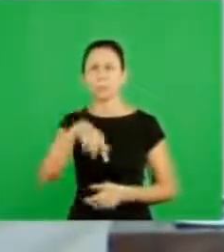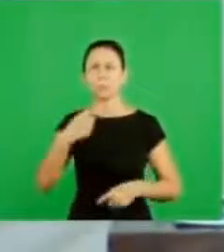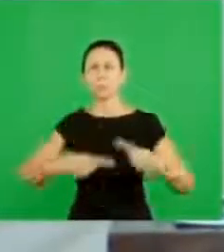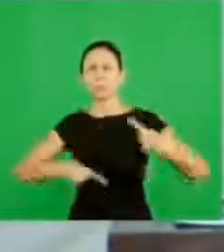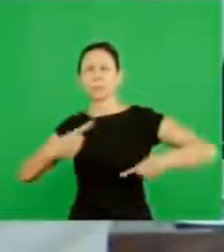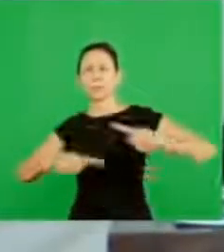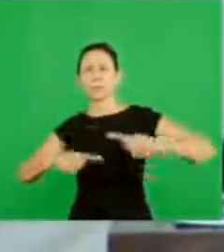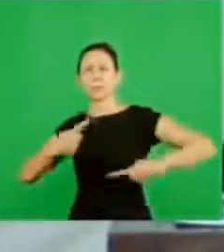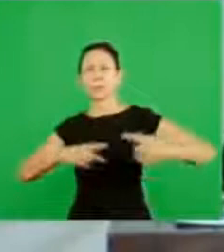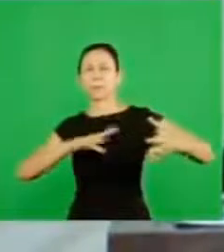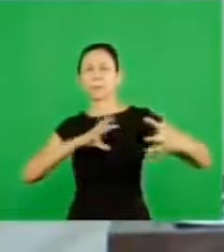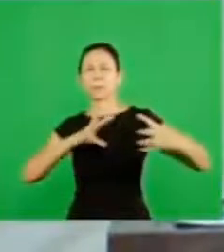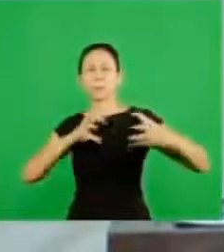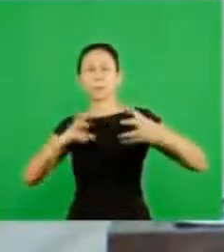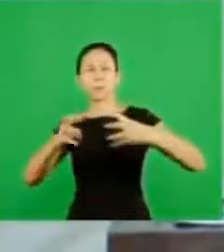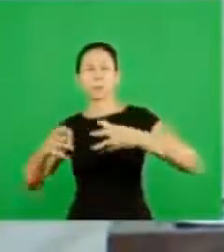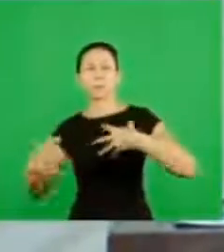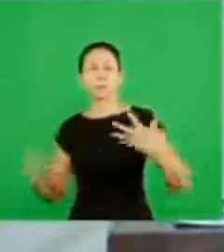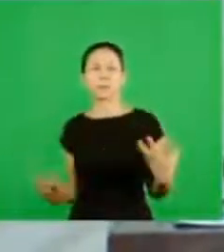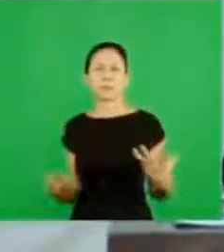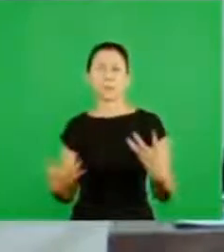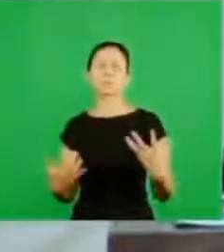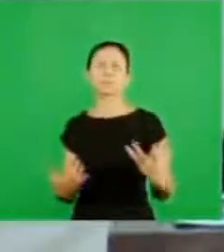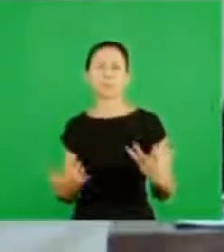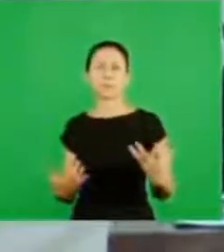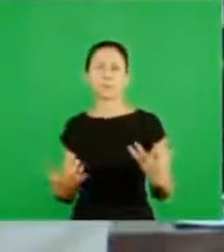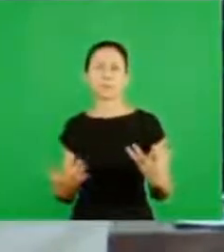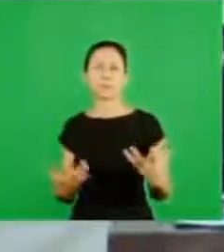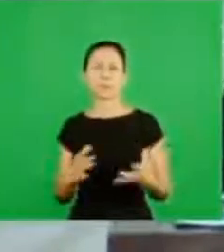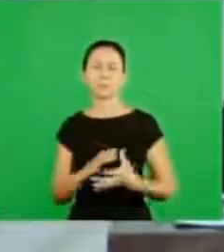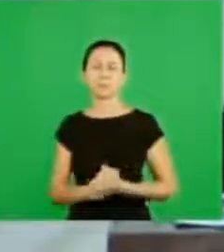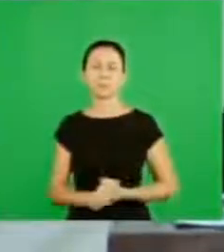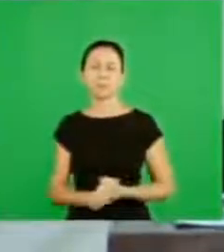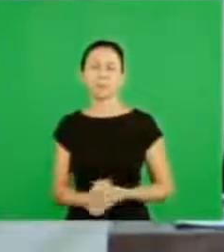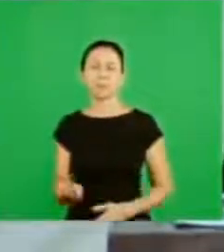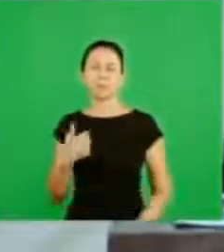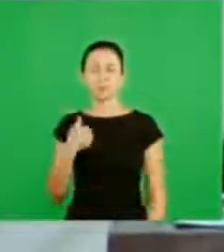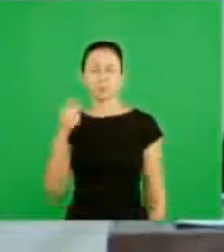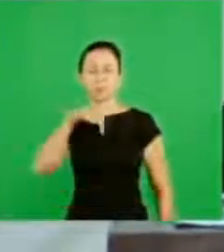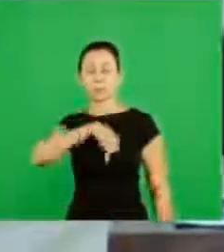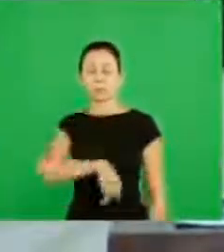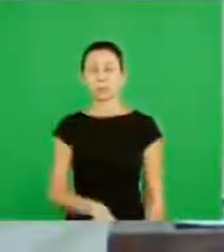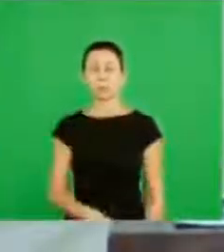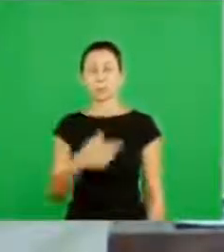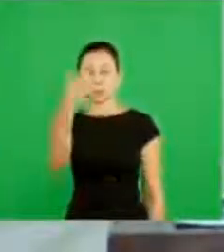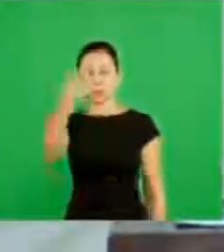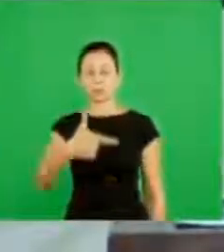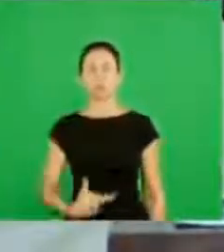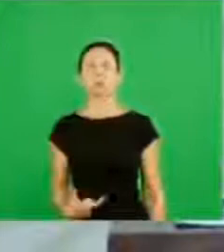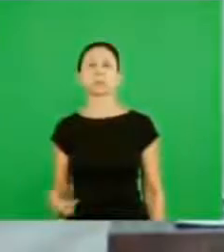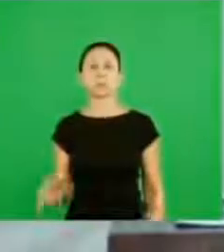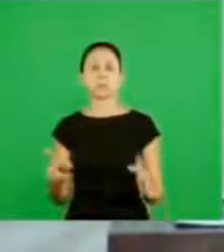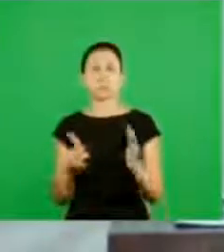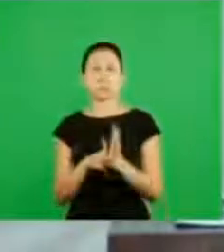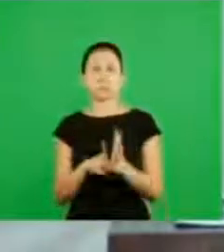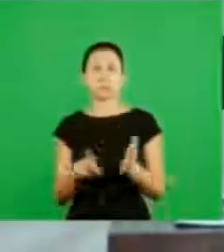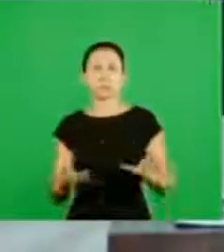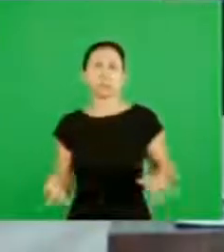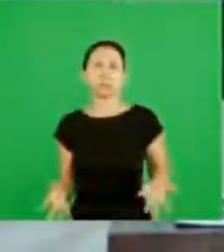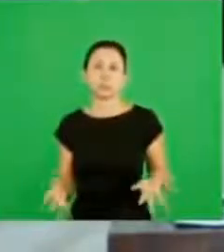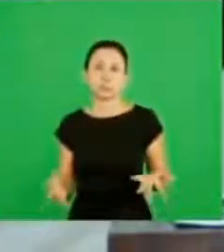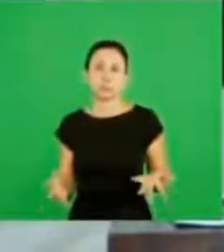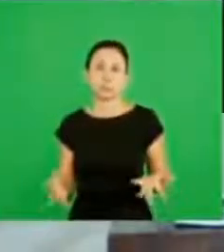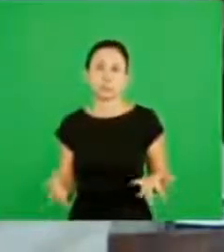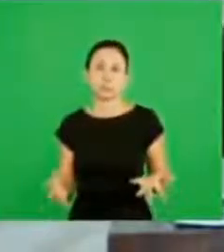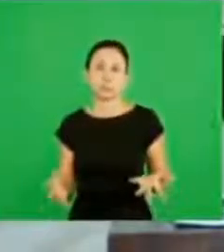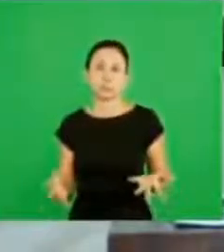have knowledge, and it's not easy. Those who come here to debate and take a position,